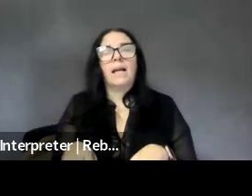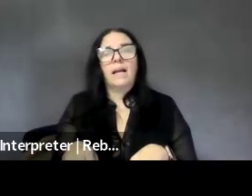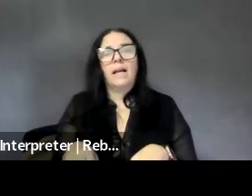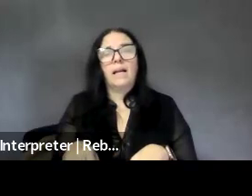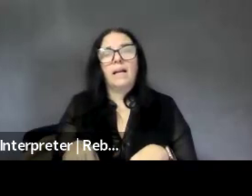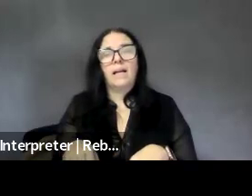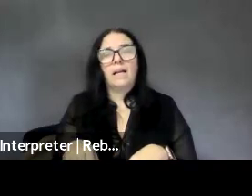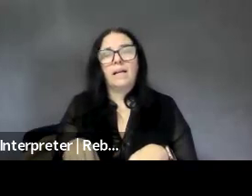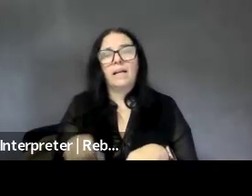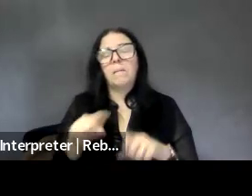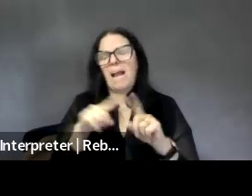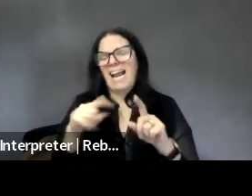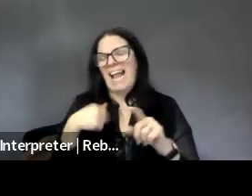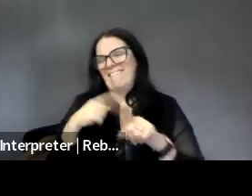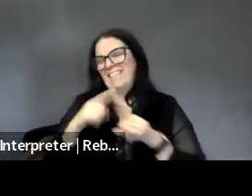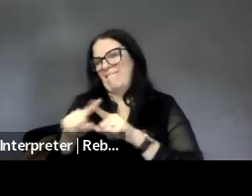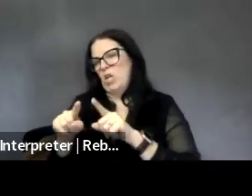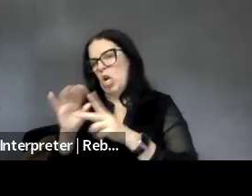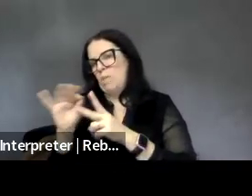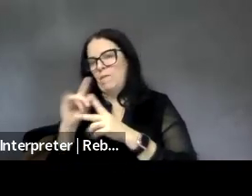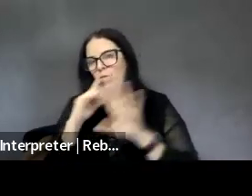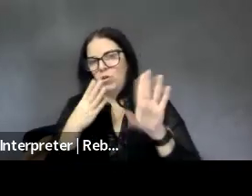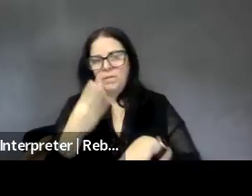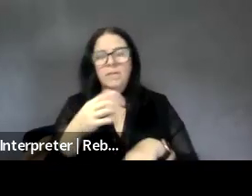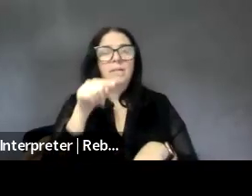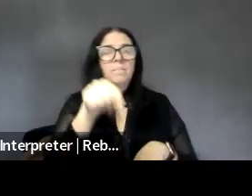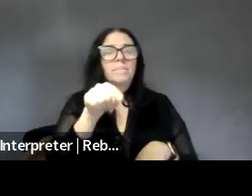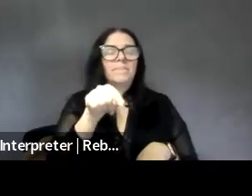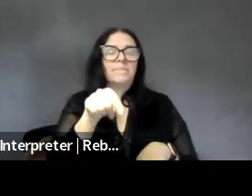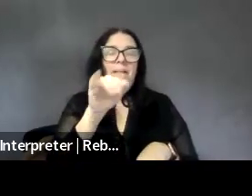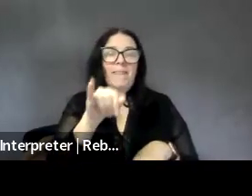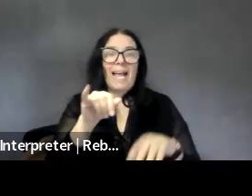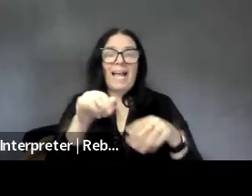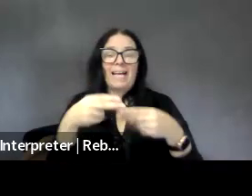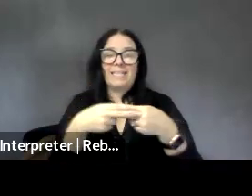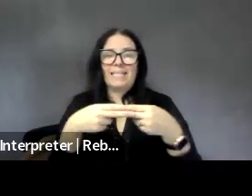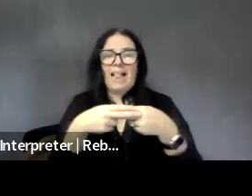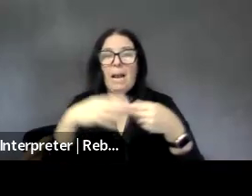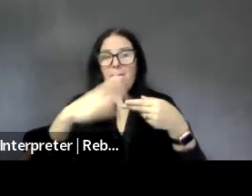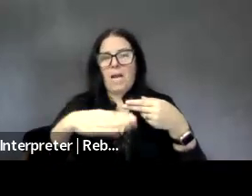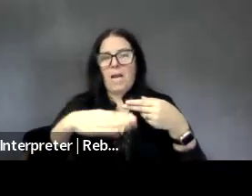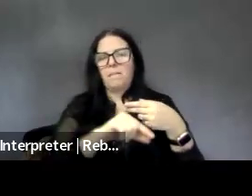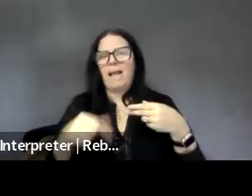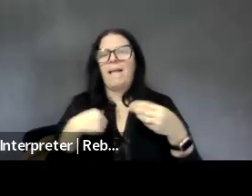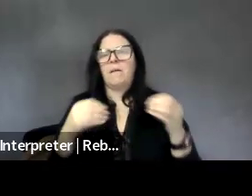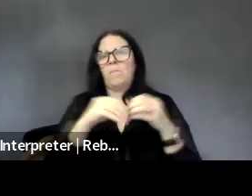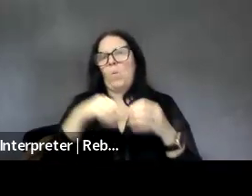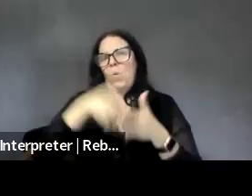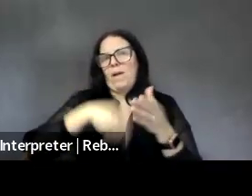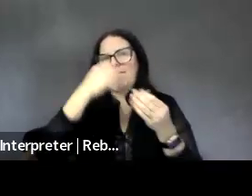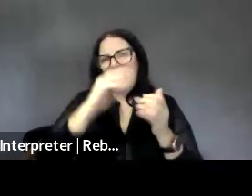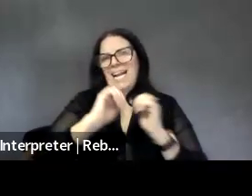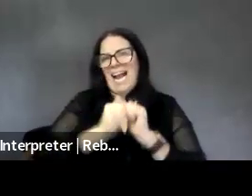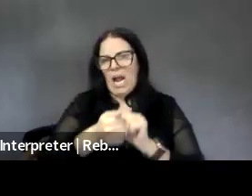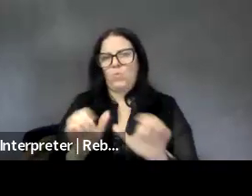but you can look at that. There's more at this link at the bottom of this slide. There's more information about how to do that.